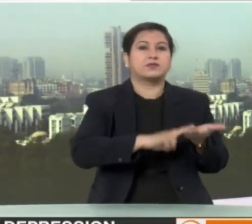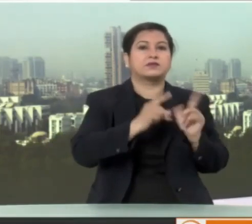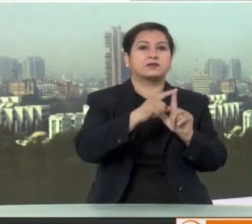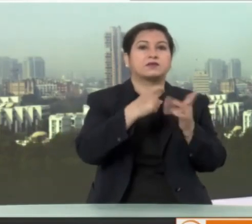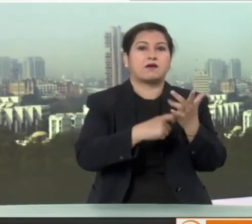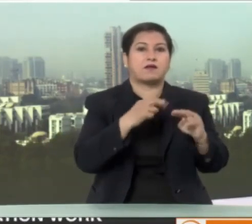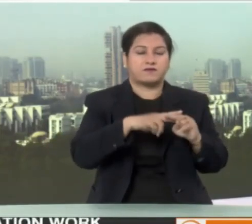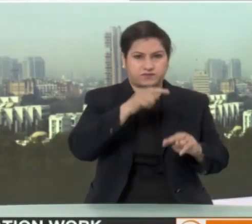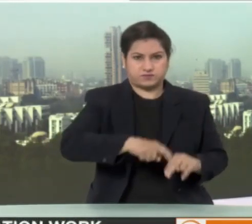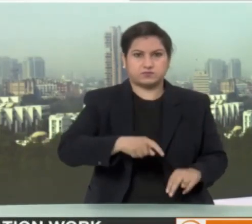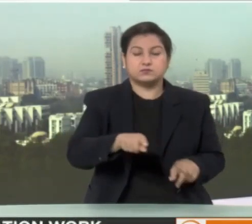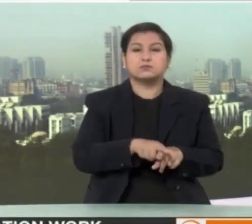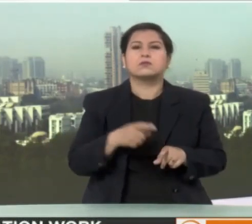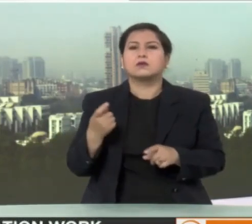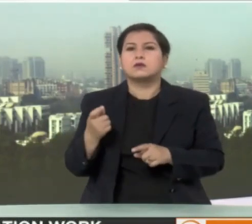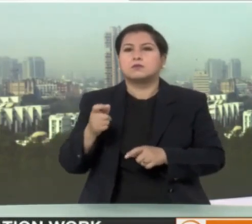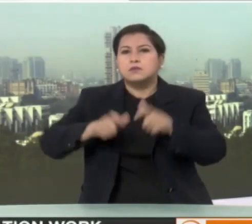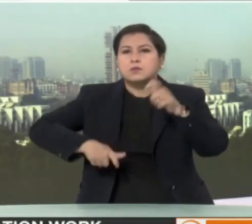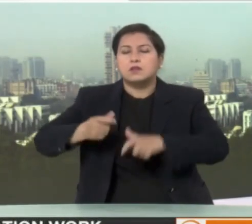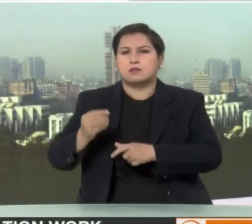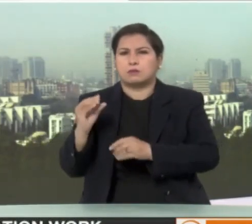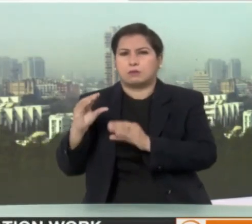the loss of human casualty.